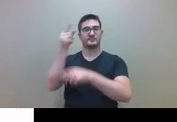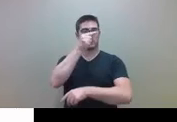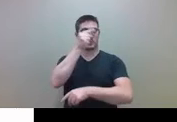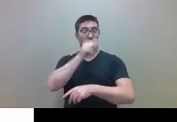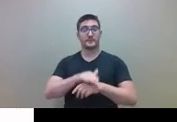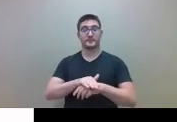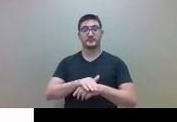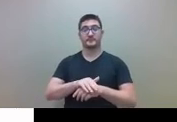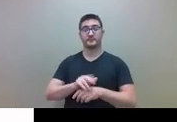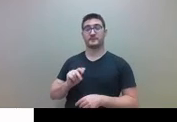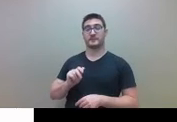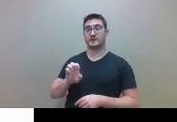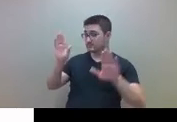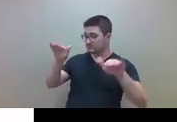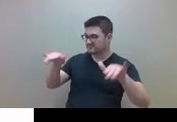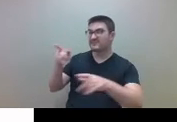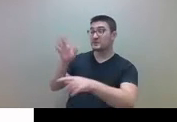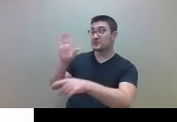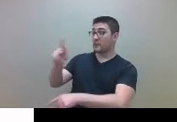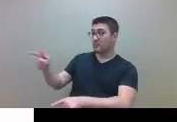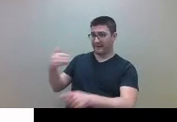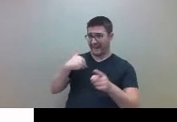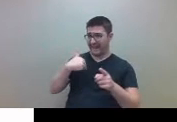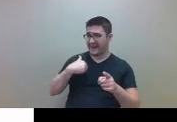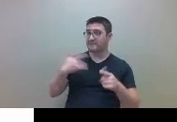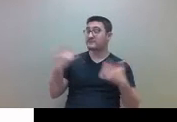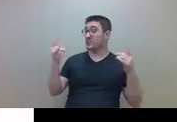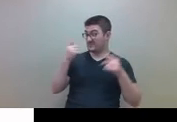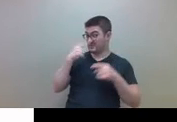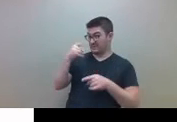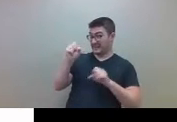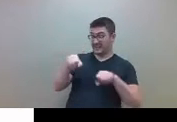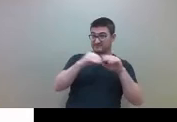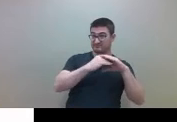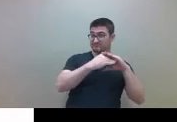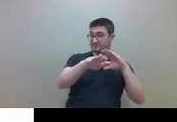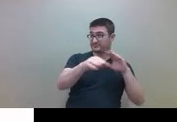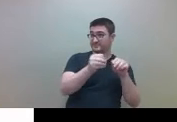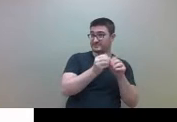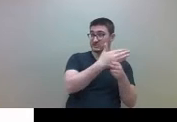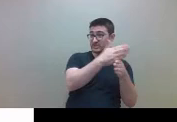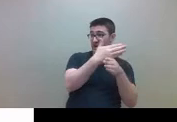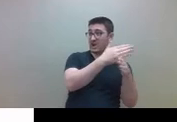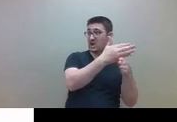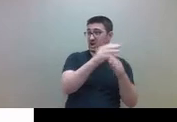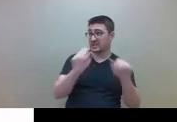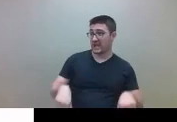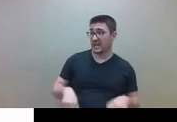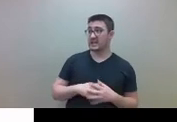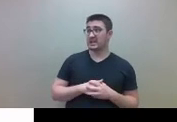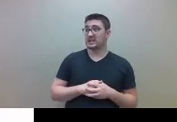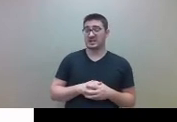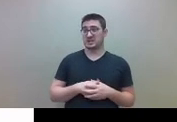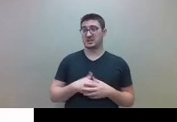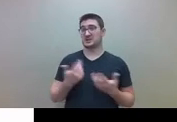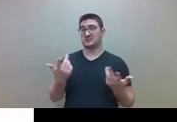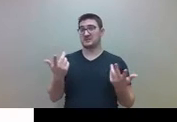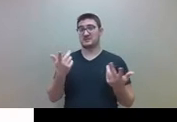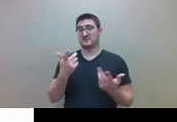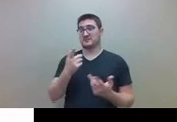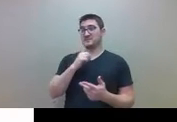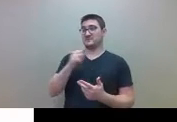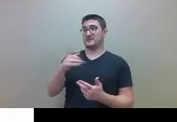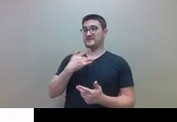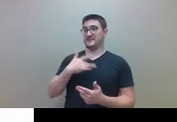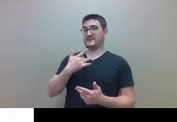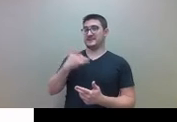sure this gets emailed out to everybody. Yes. Yeah. I think I can probably speak for you in saying that